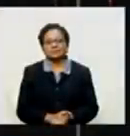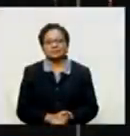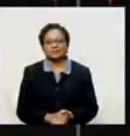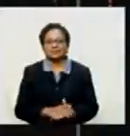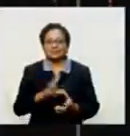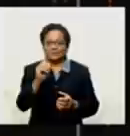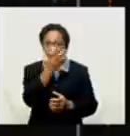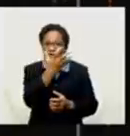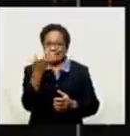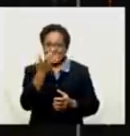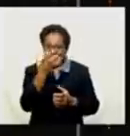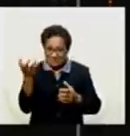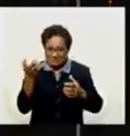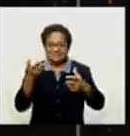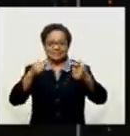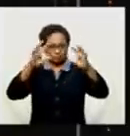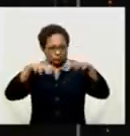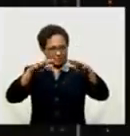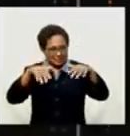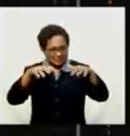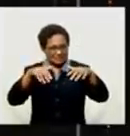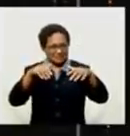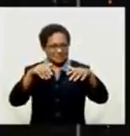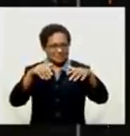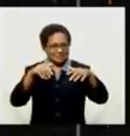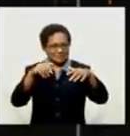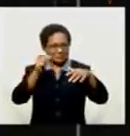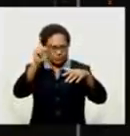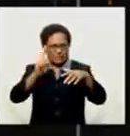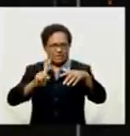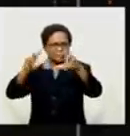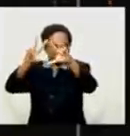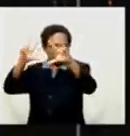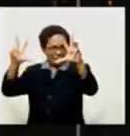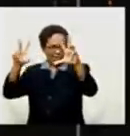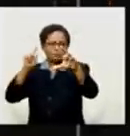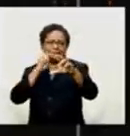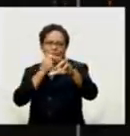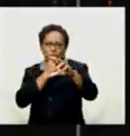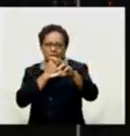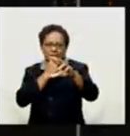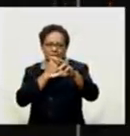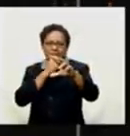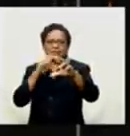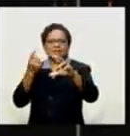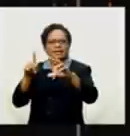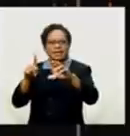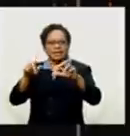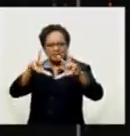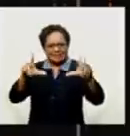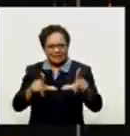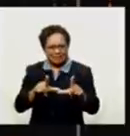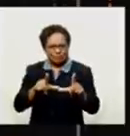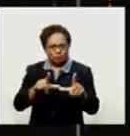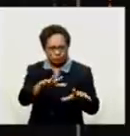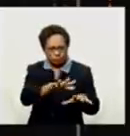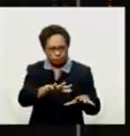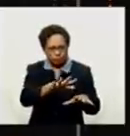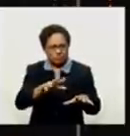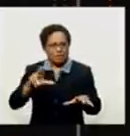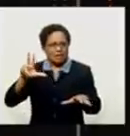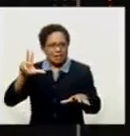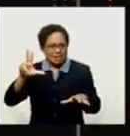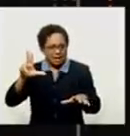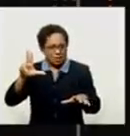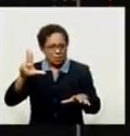Cloudy conditions with showers were experienced over Vanua Levu, Taveuni, the eastern and interior parts of Viti Levu, Lau and Lomai